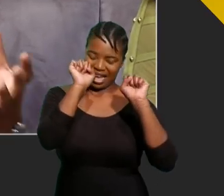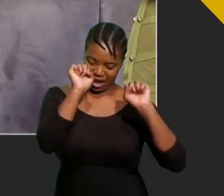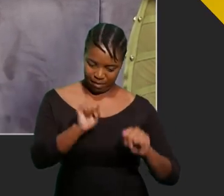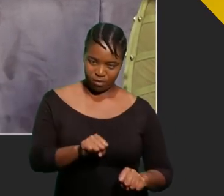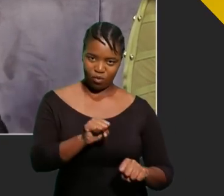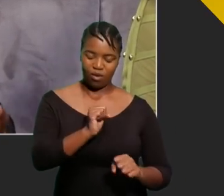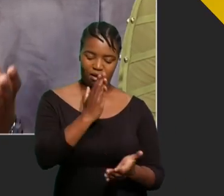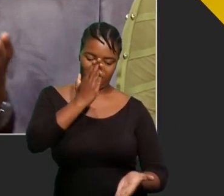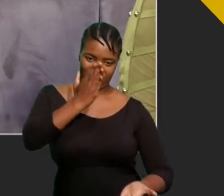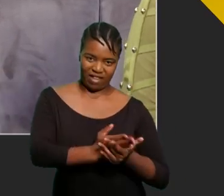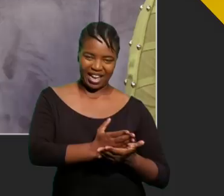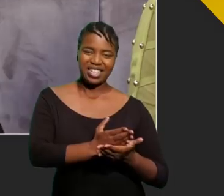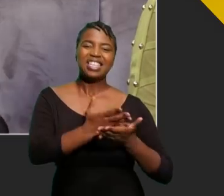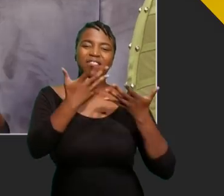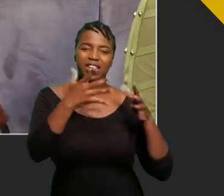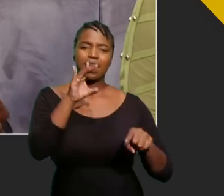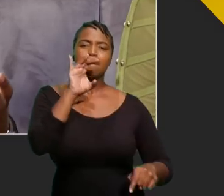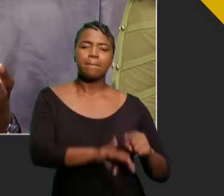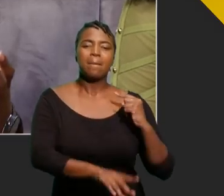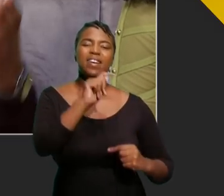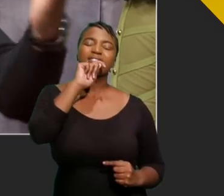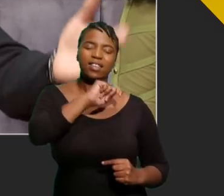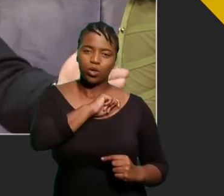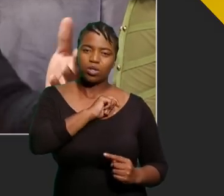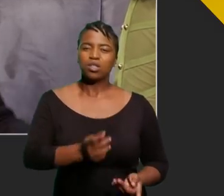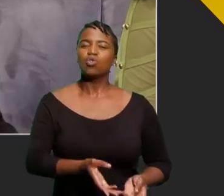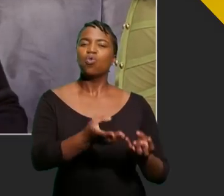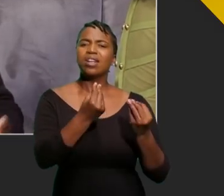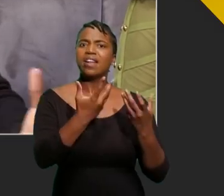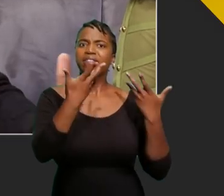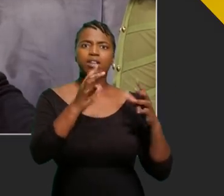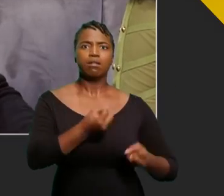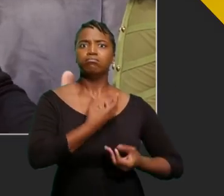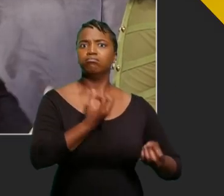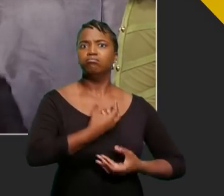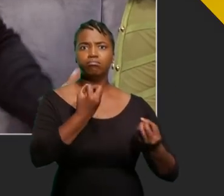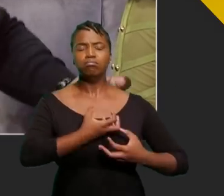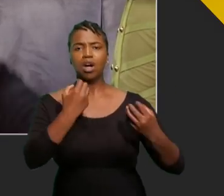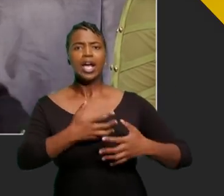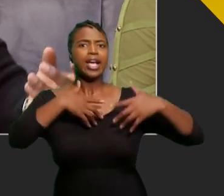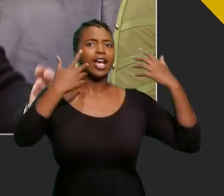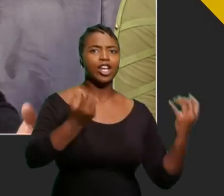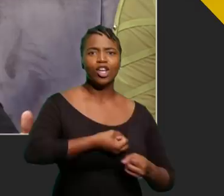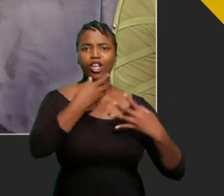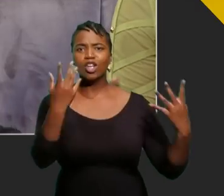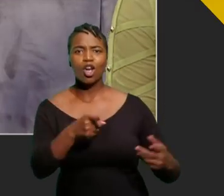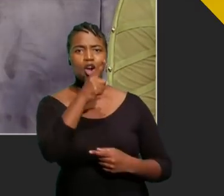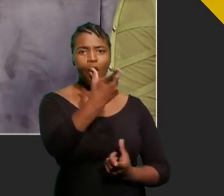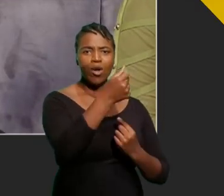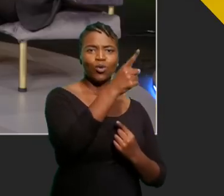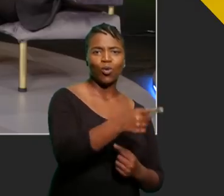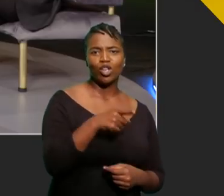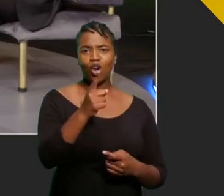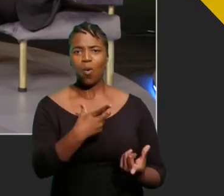sheet, Bihlel Nayo. We've seen how many people that have been said to have done. I mean, a crazy, we literally was singing, yiri, like I did this, canary. You